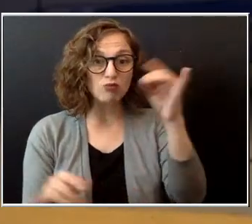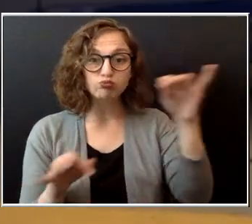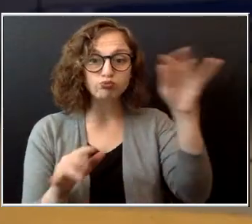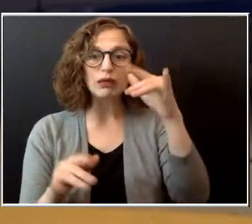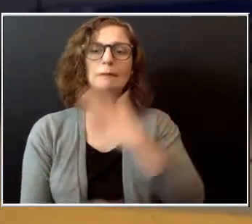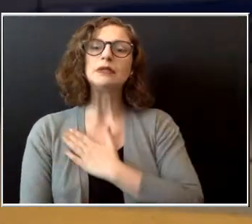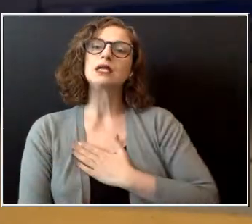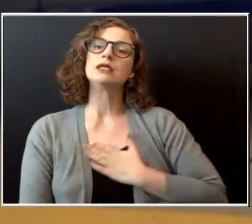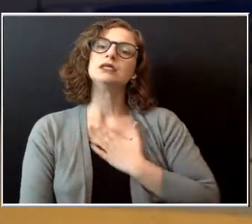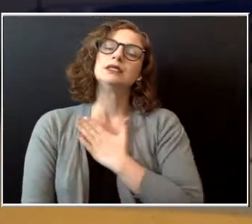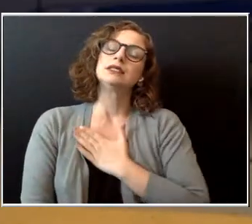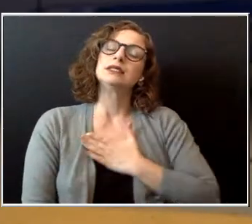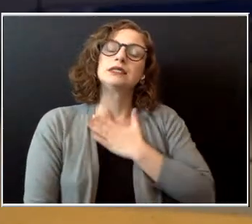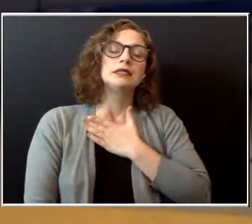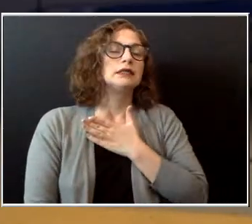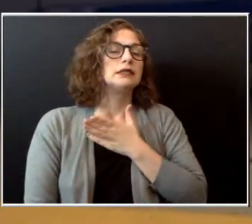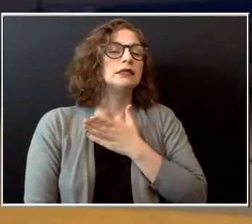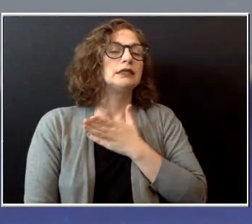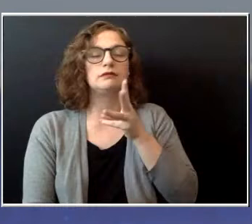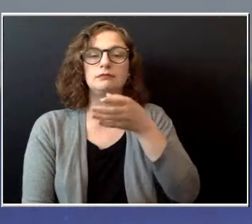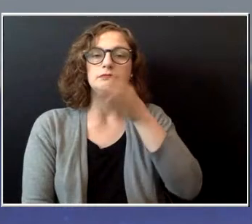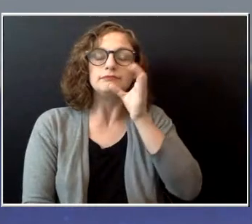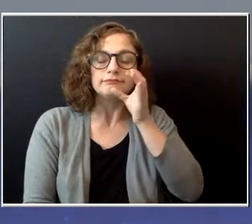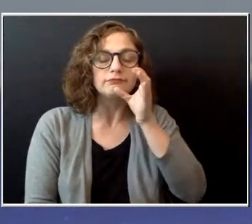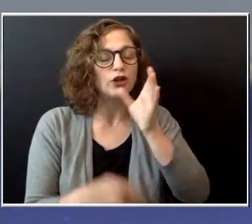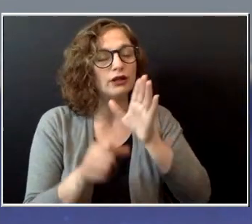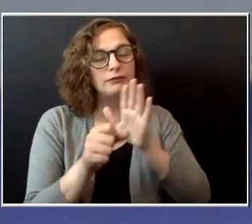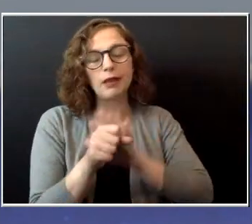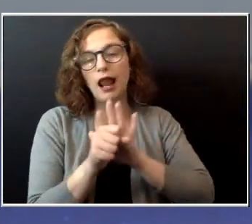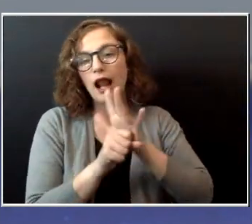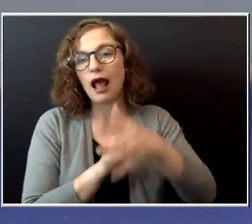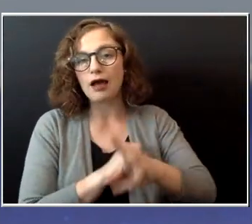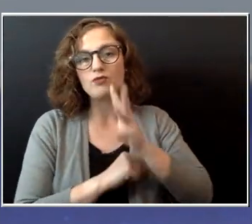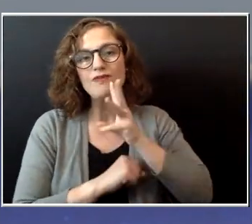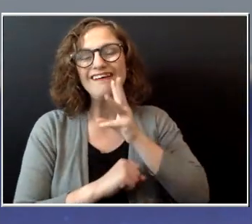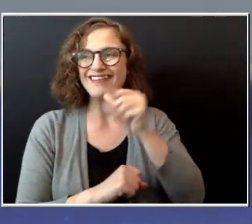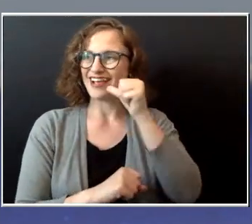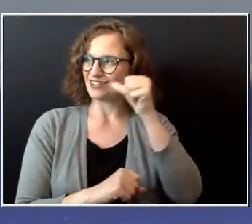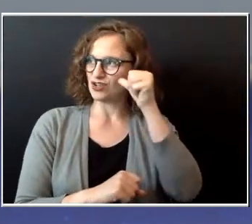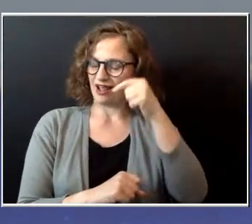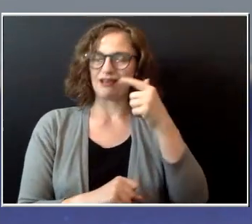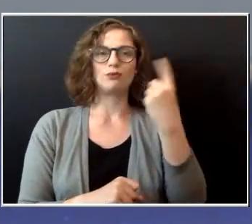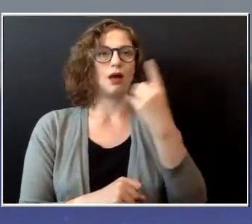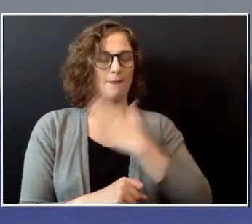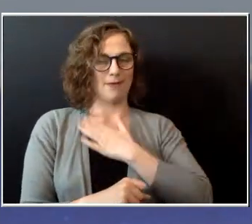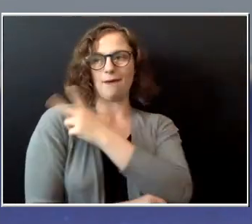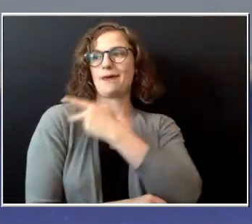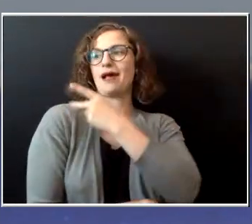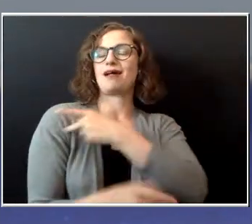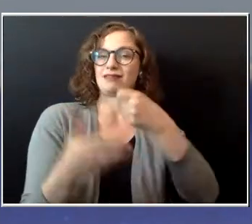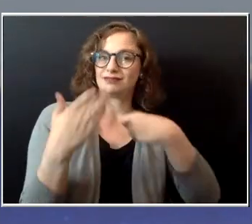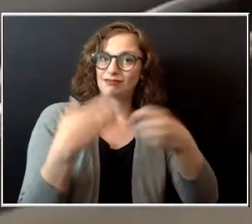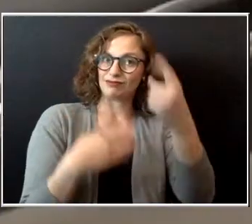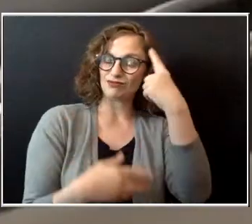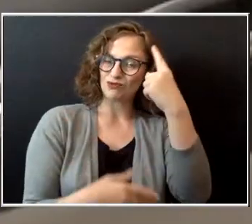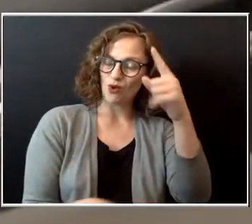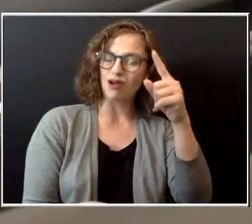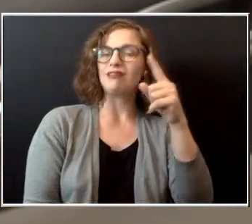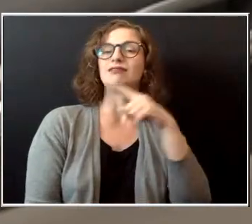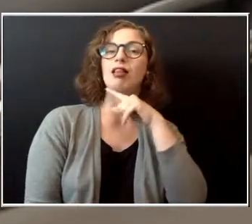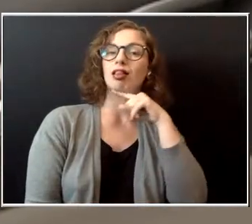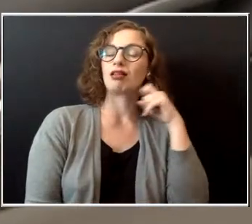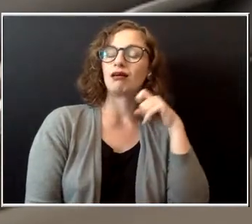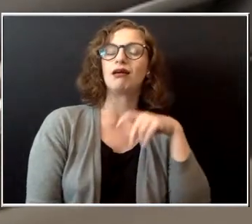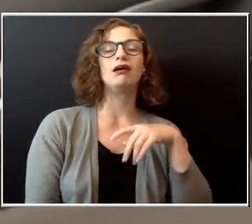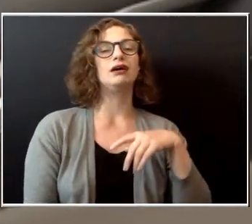with dehydration. So, for this week, the health system has treated at least 12 people for heat-related issues. So take care of